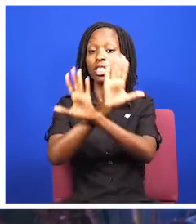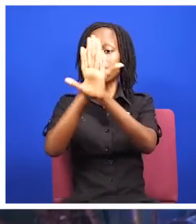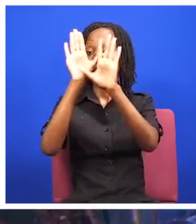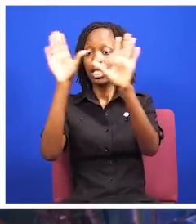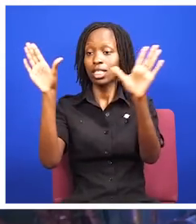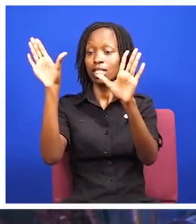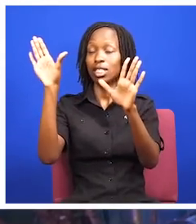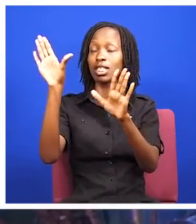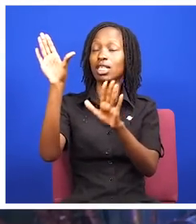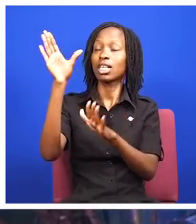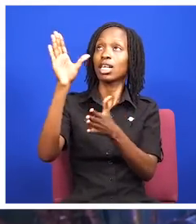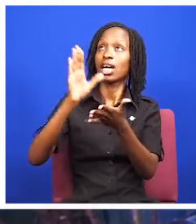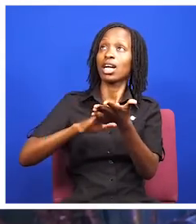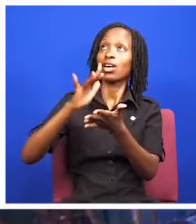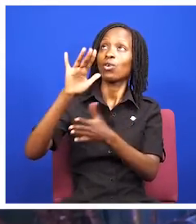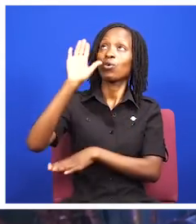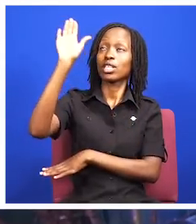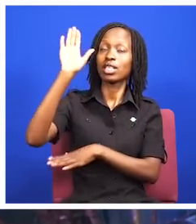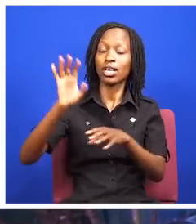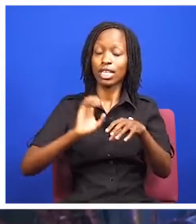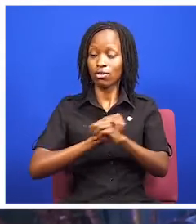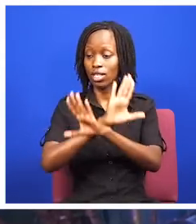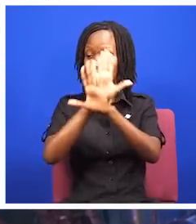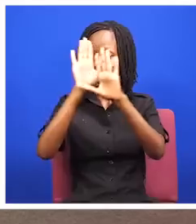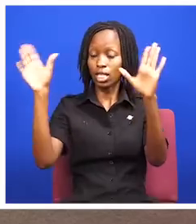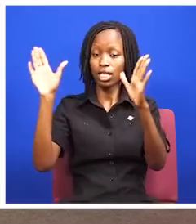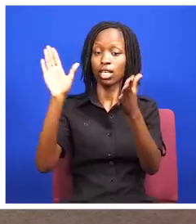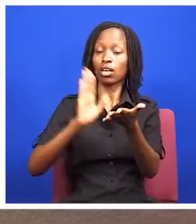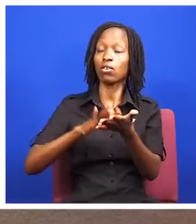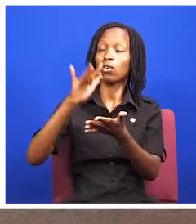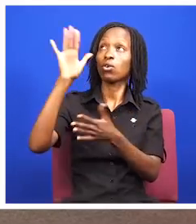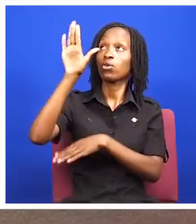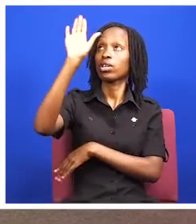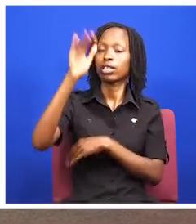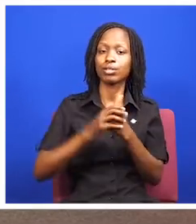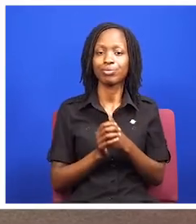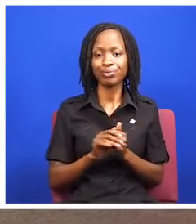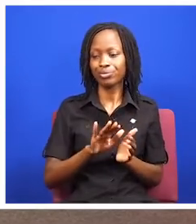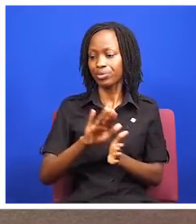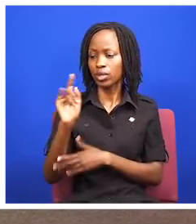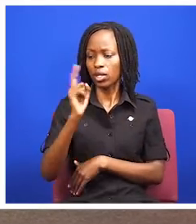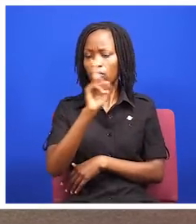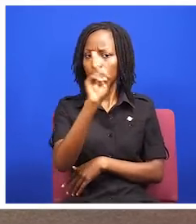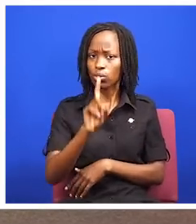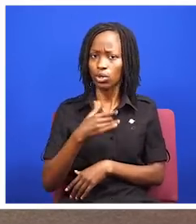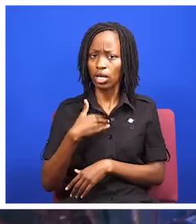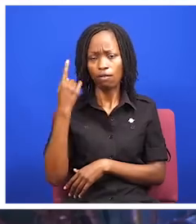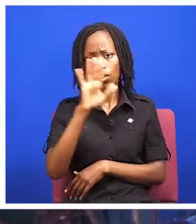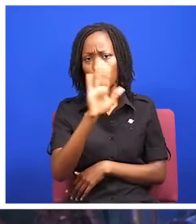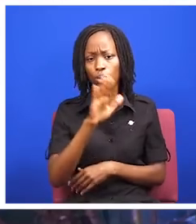Radiating His glory. One more time. Radiating His glory. So guys, the first question that we have for you